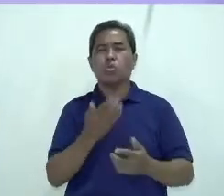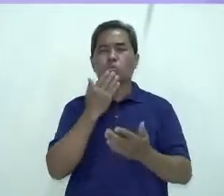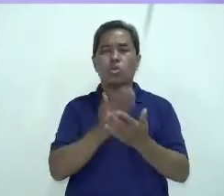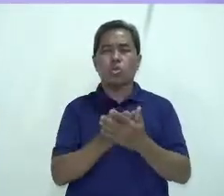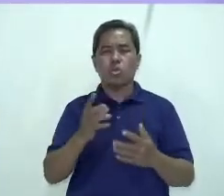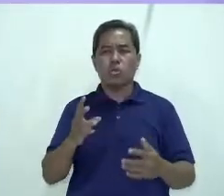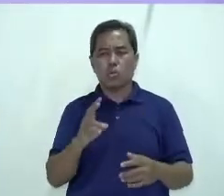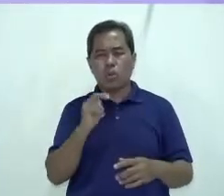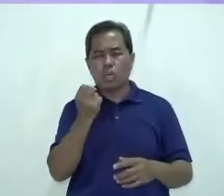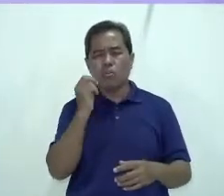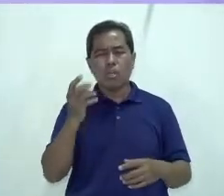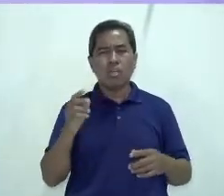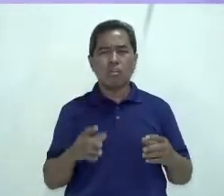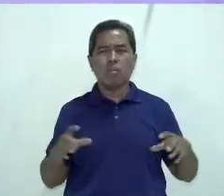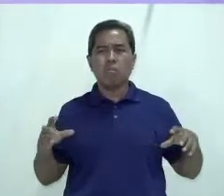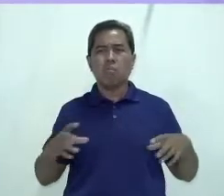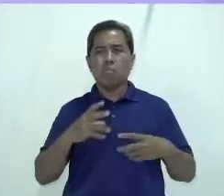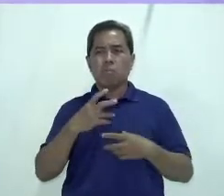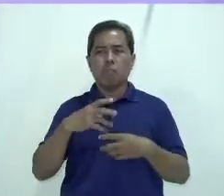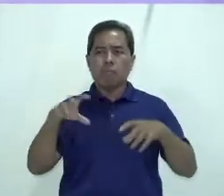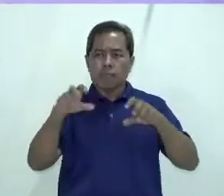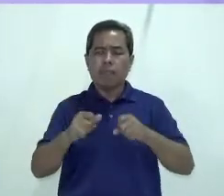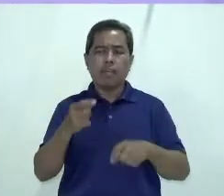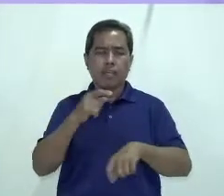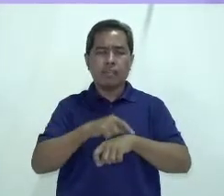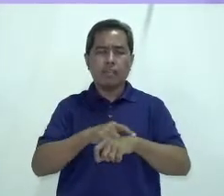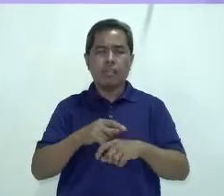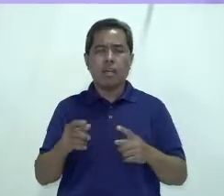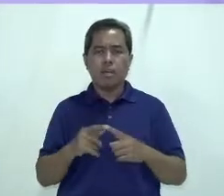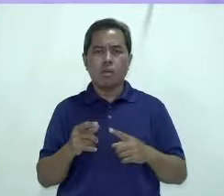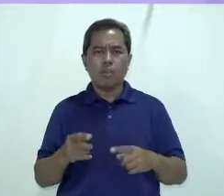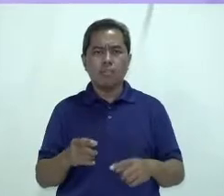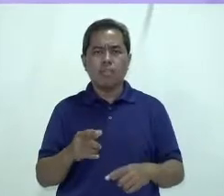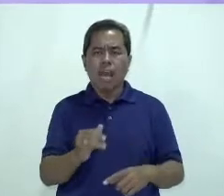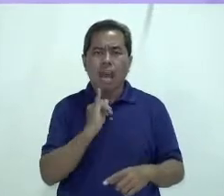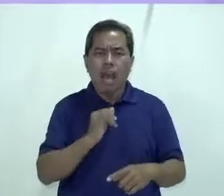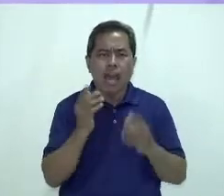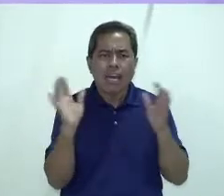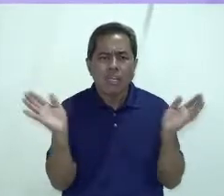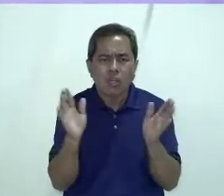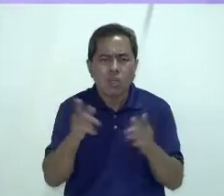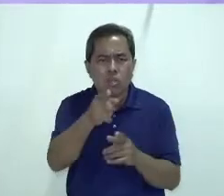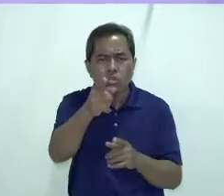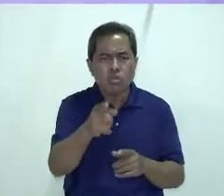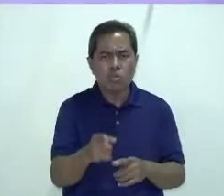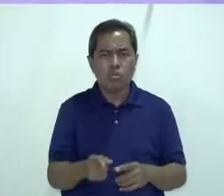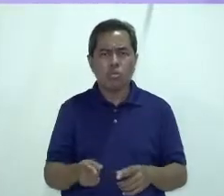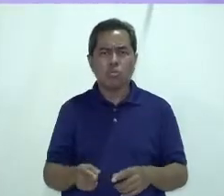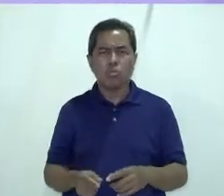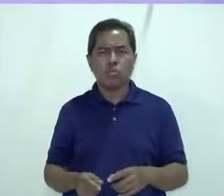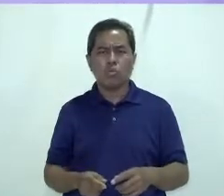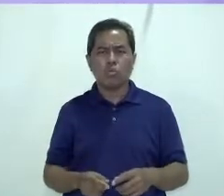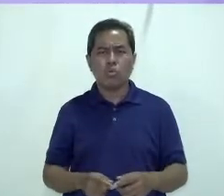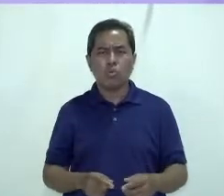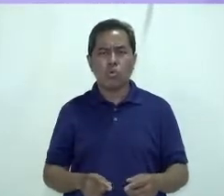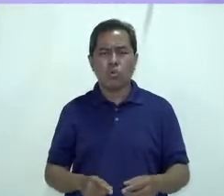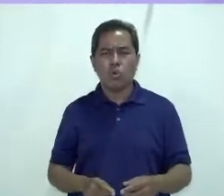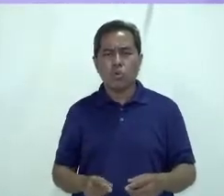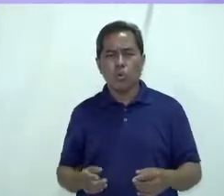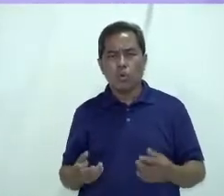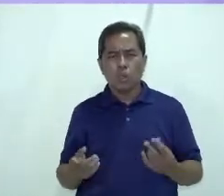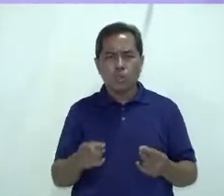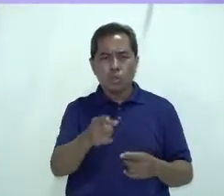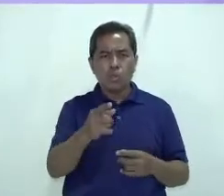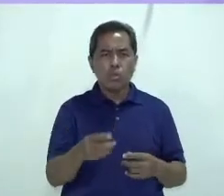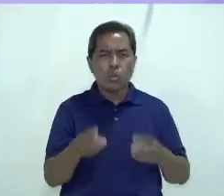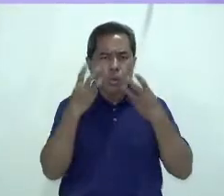that. I want to encourage you today to do that with whatever it is you're facing. You may be listening to this.